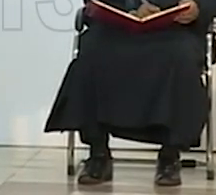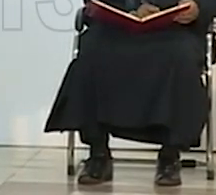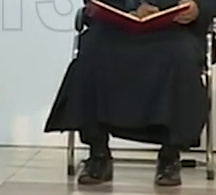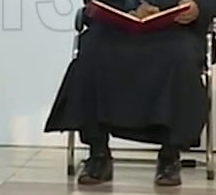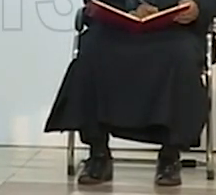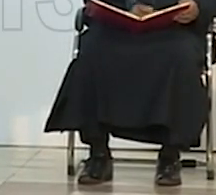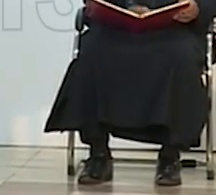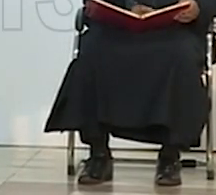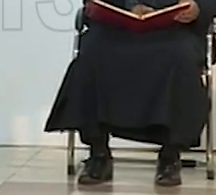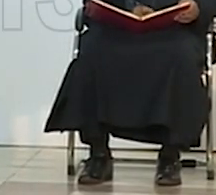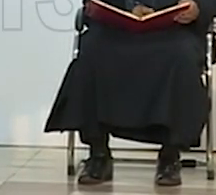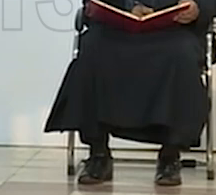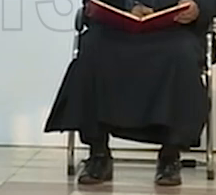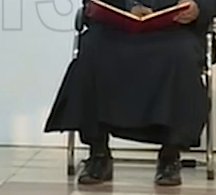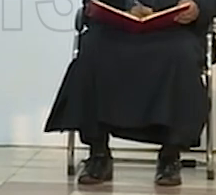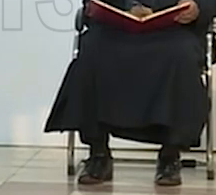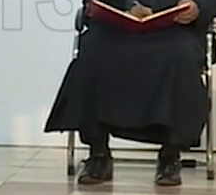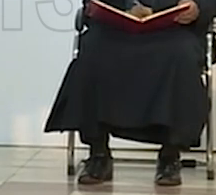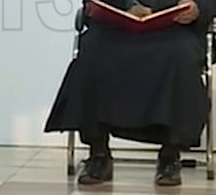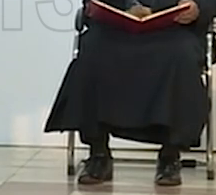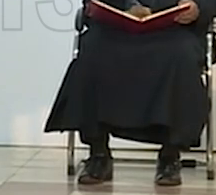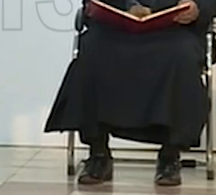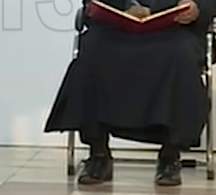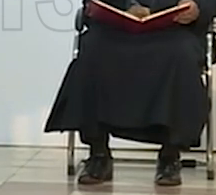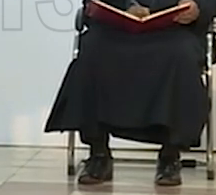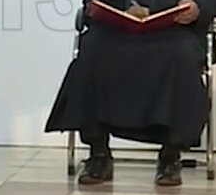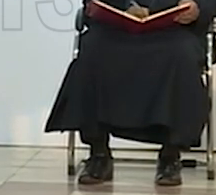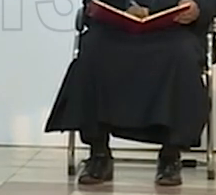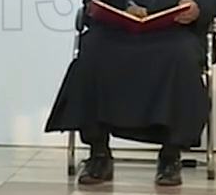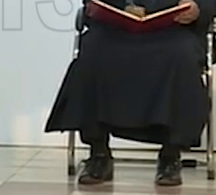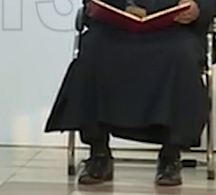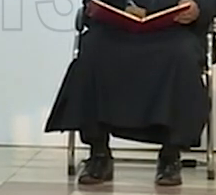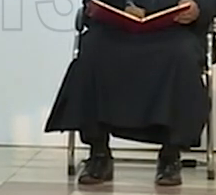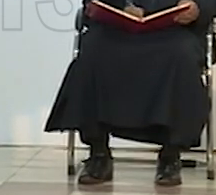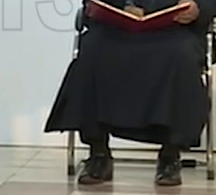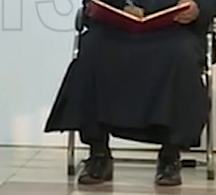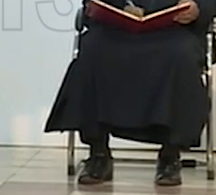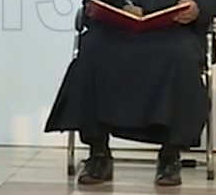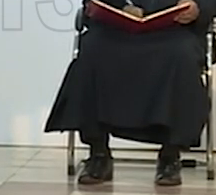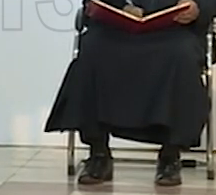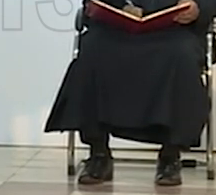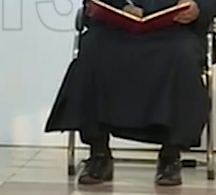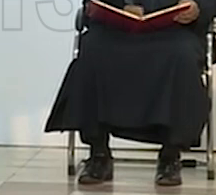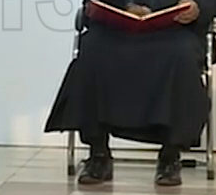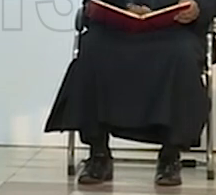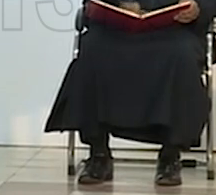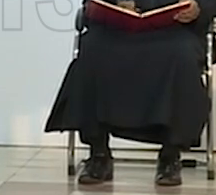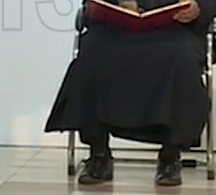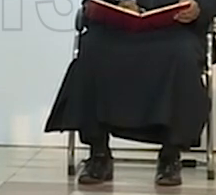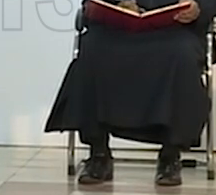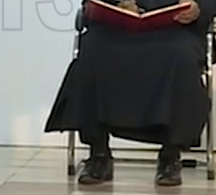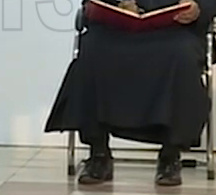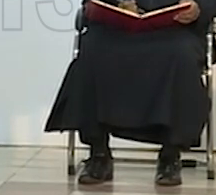this because the Gariki Hospital, I had a reason to go there, and there was a suspected case of COVID, but they say they are